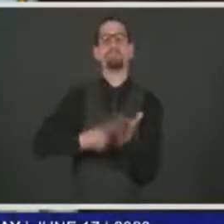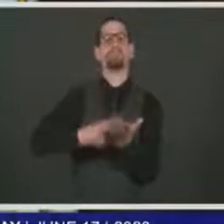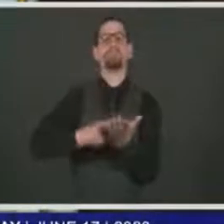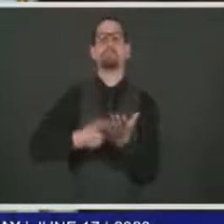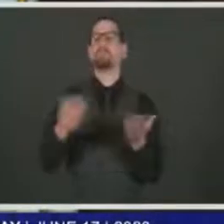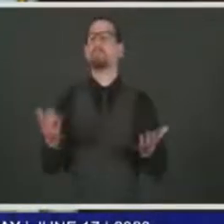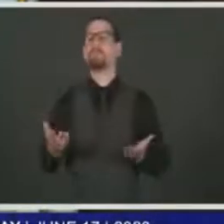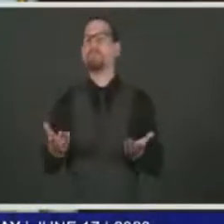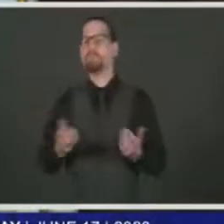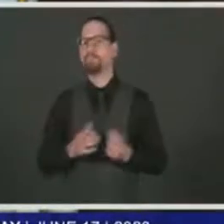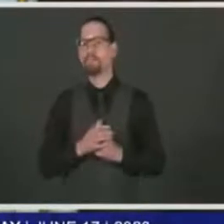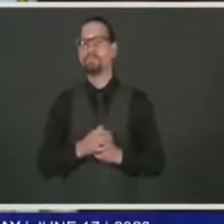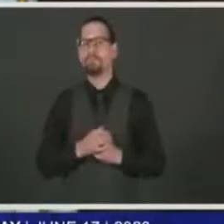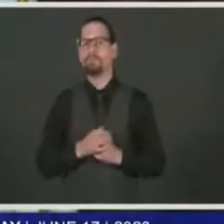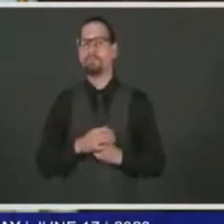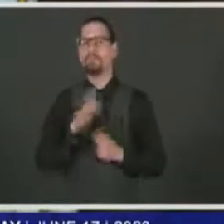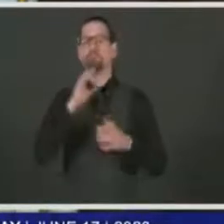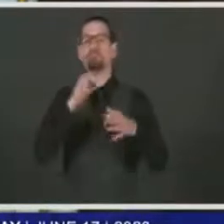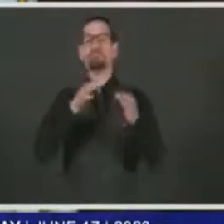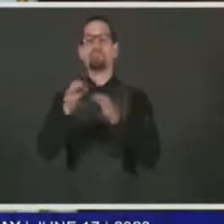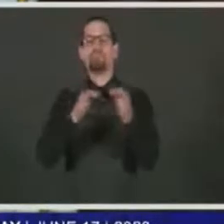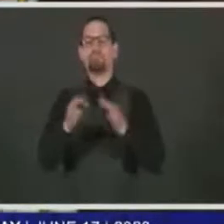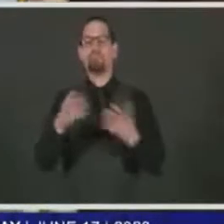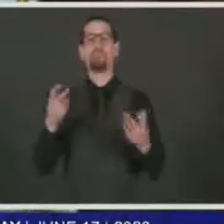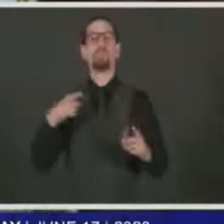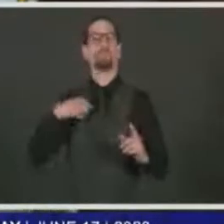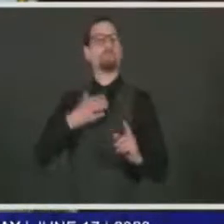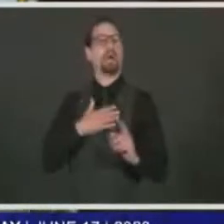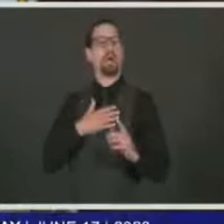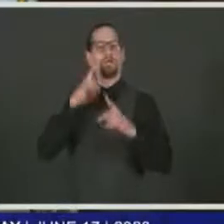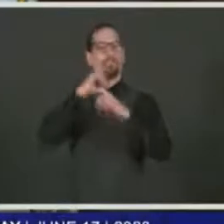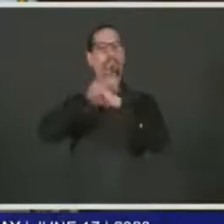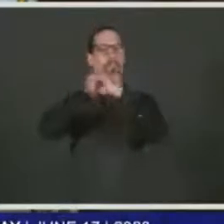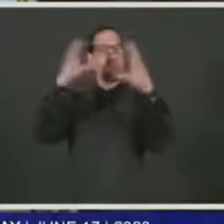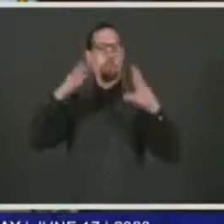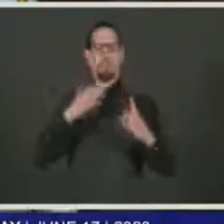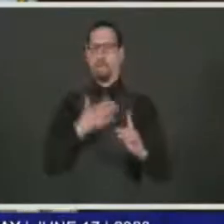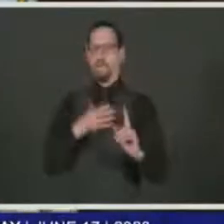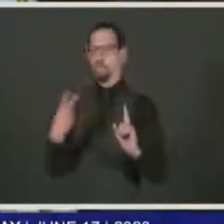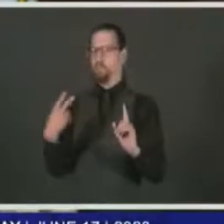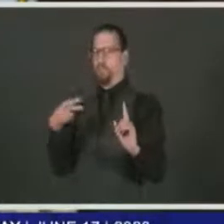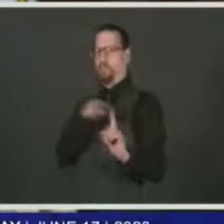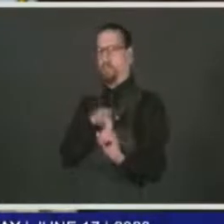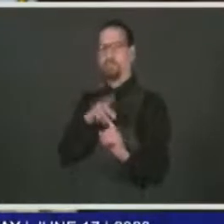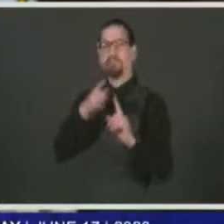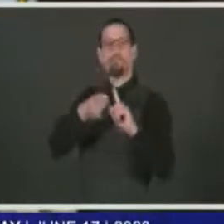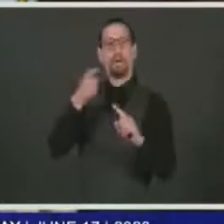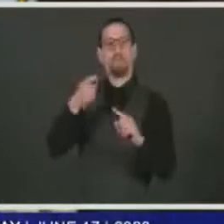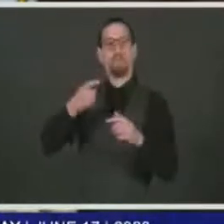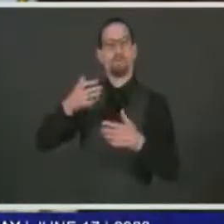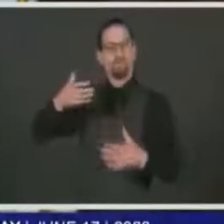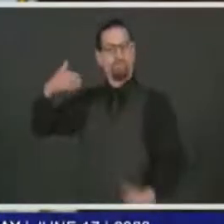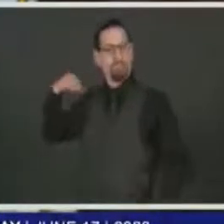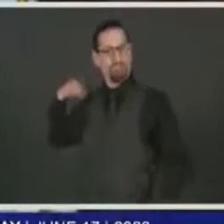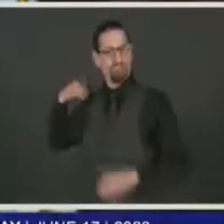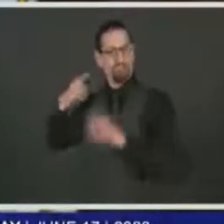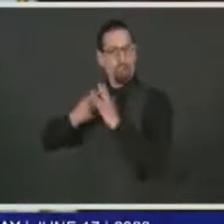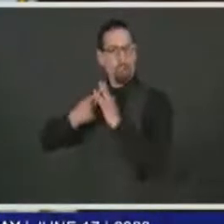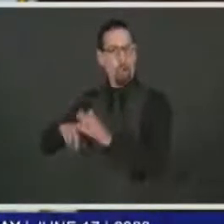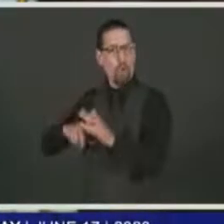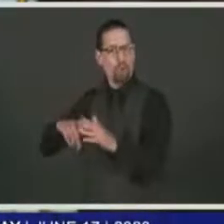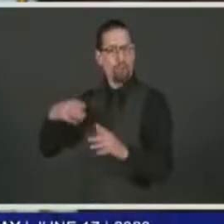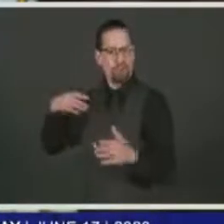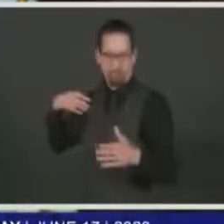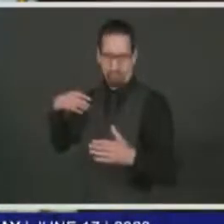just give a preview from my vantage point of where we are, where we've been, and where we're going. And it's meant